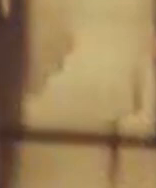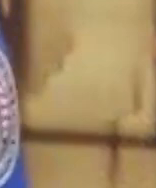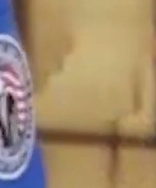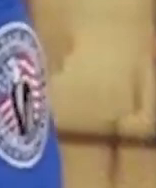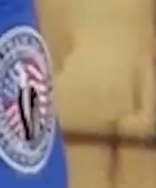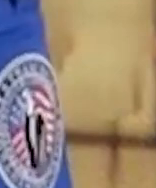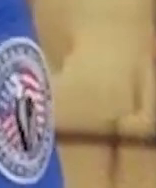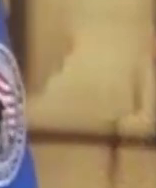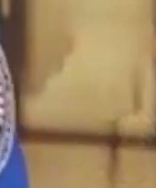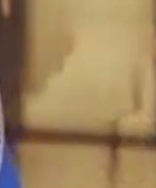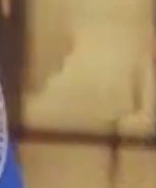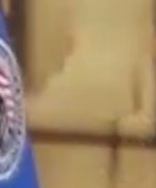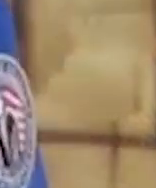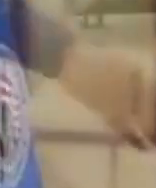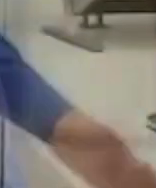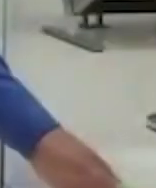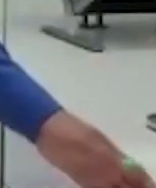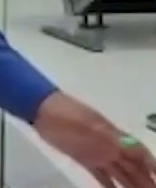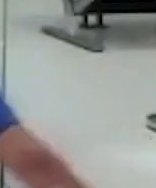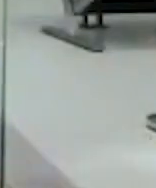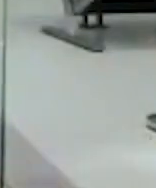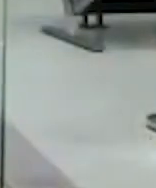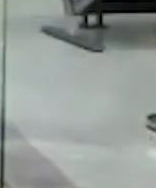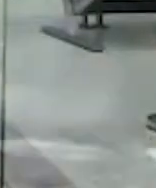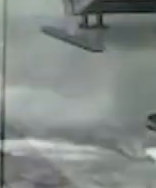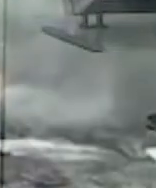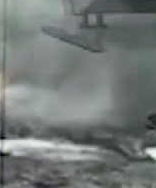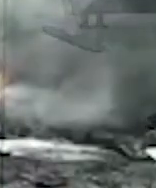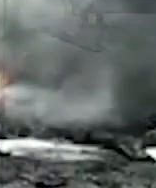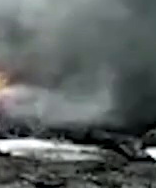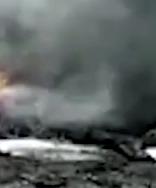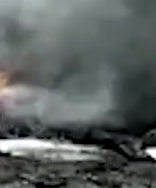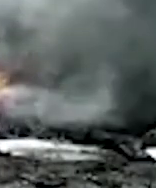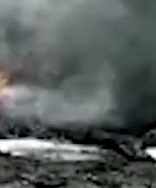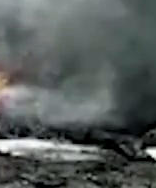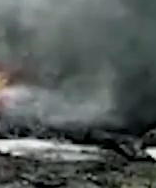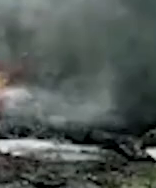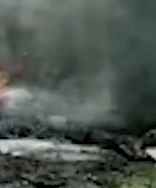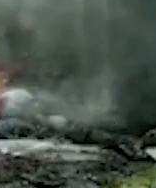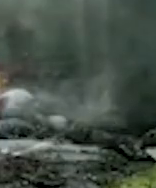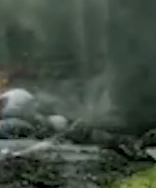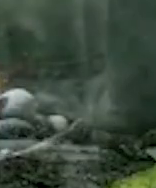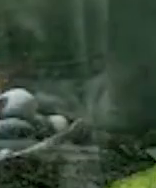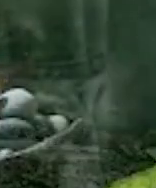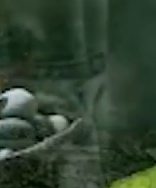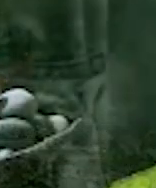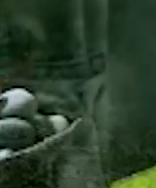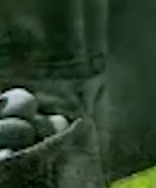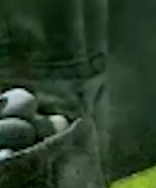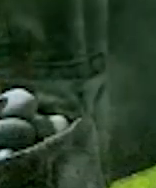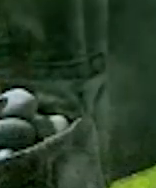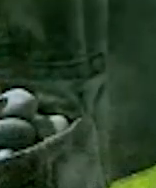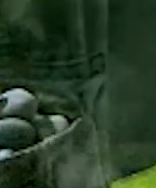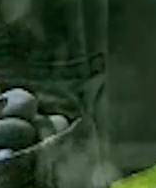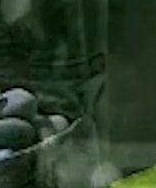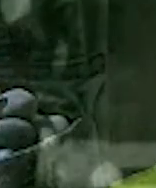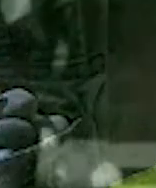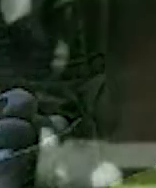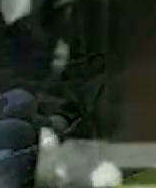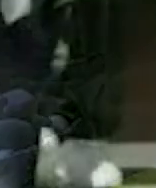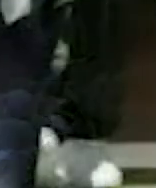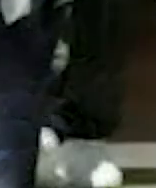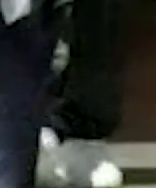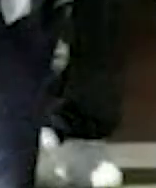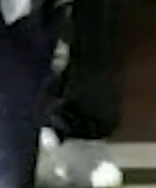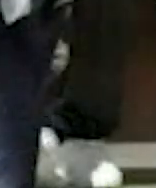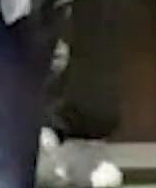Together, but we weathered the storm and we vowed to do better. From the dusty smoke, we rose from despair. Now we live our lives and move